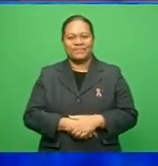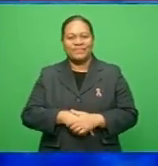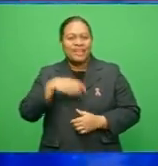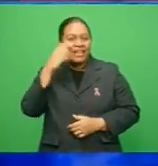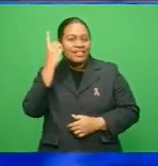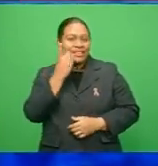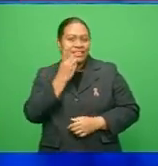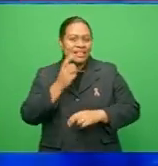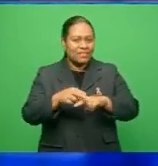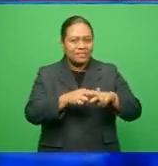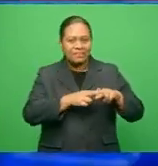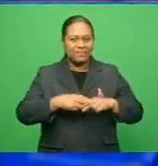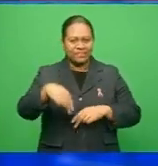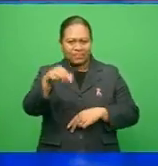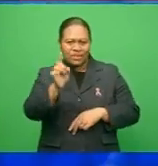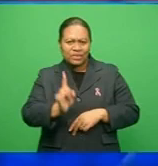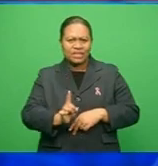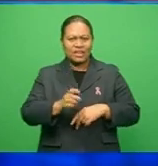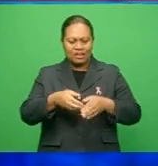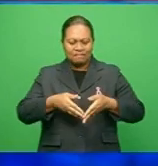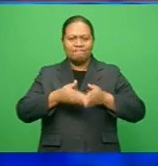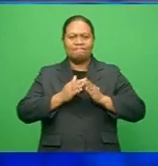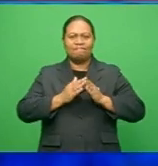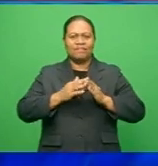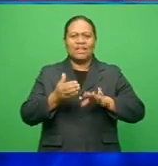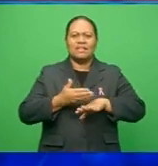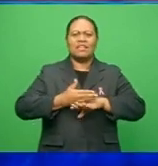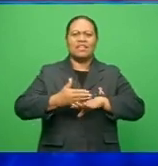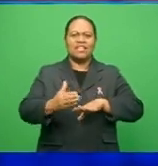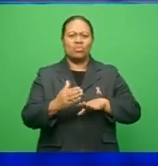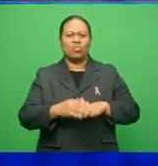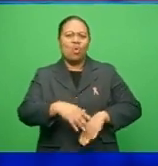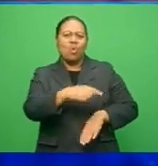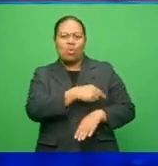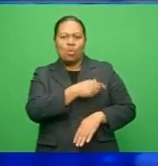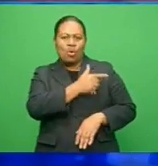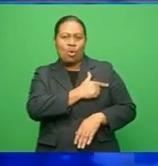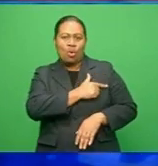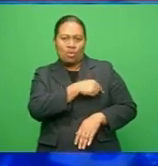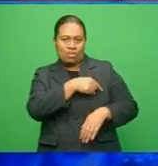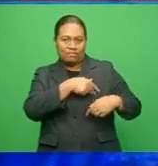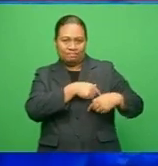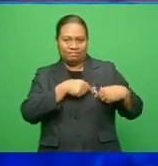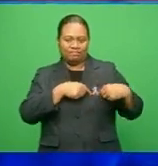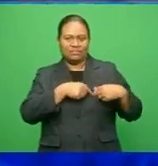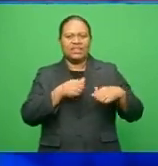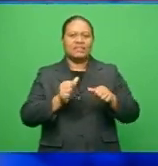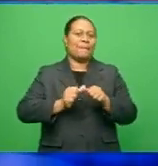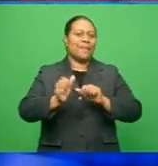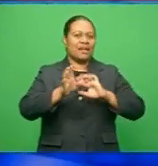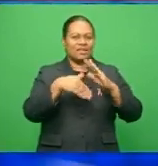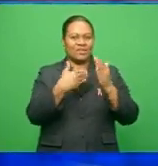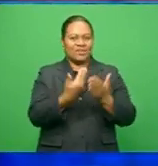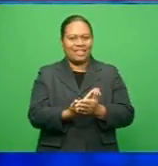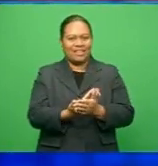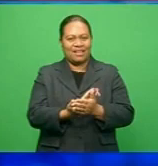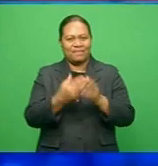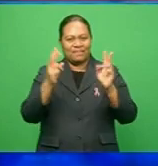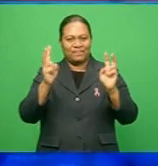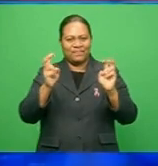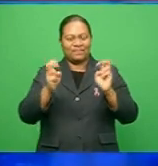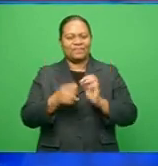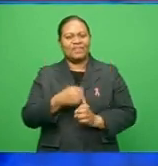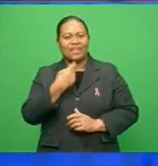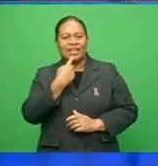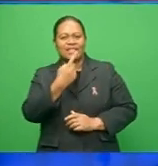Digicel Fiji today reintroduced its brand with a new global logo and a new slogan, Better Together. The